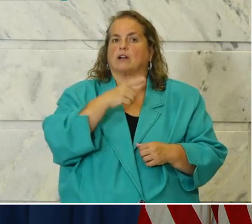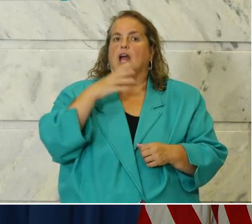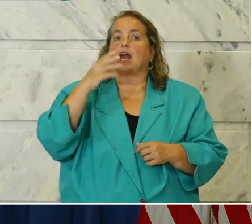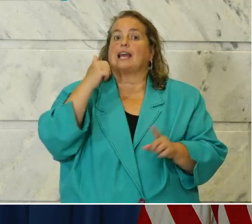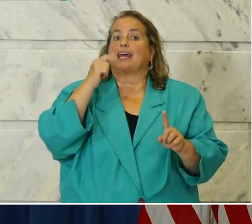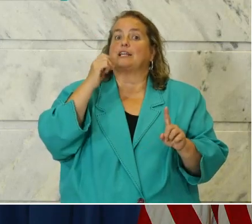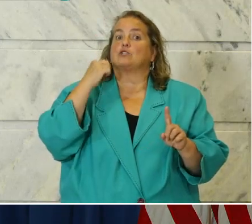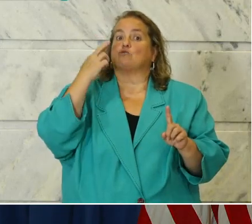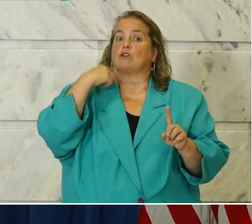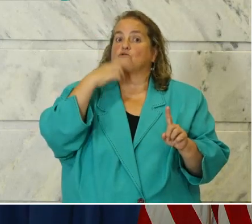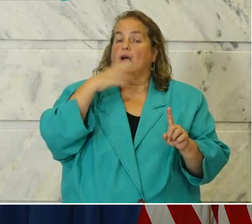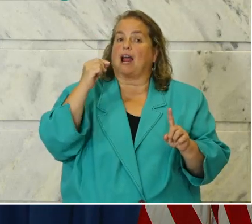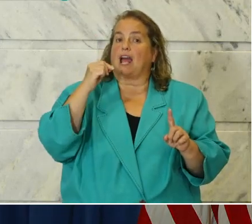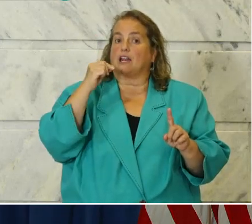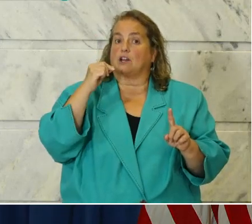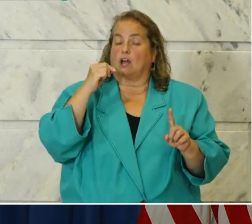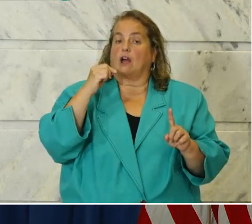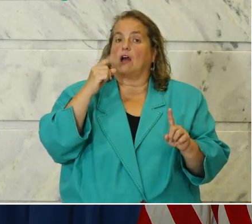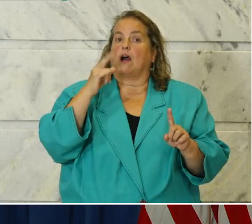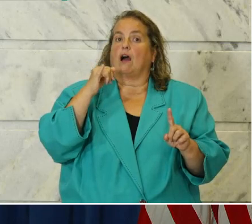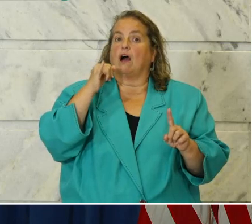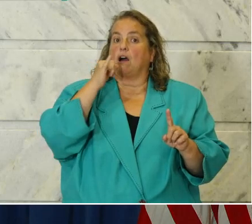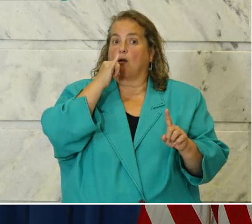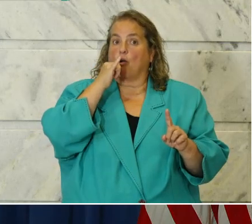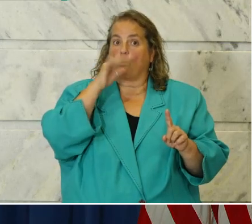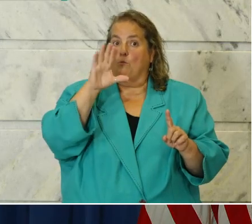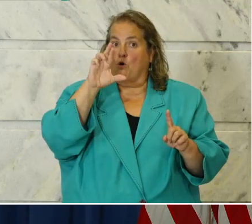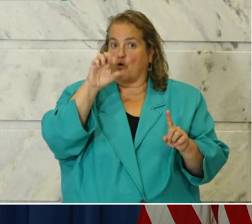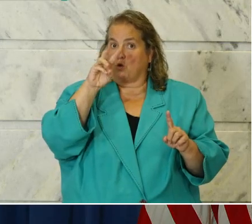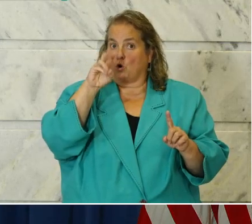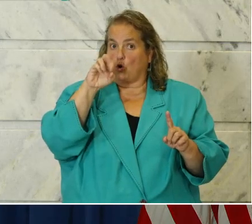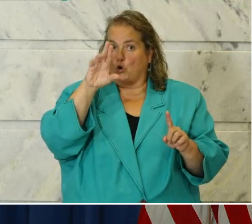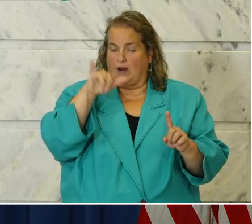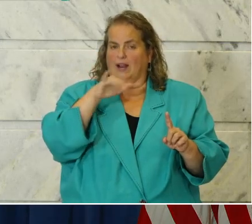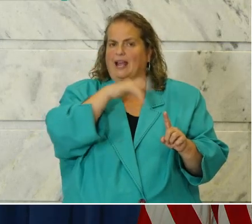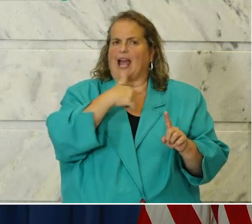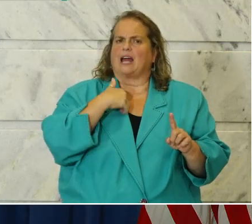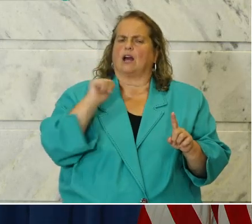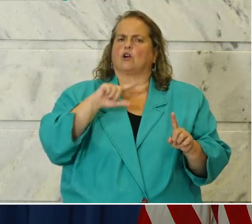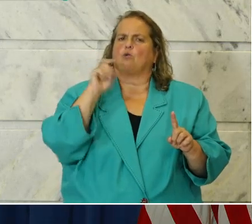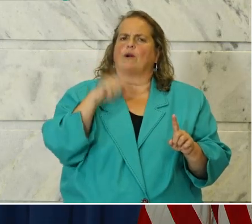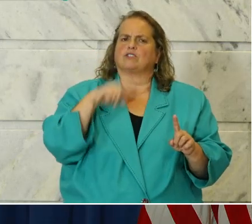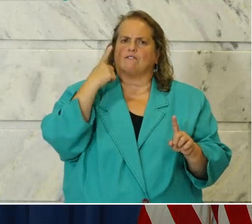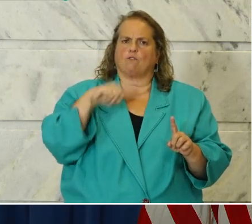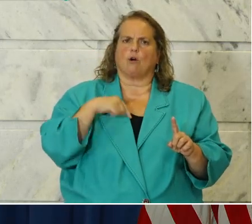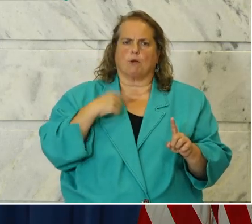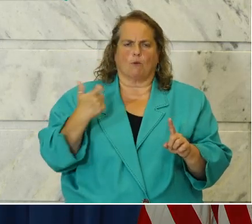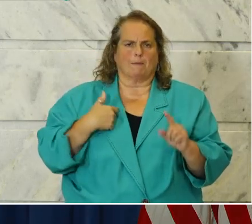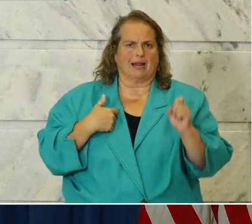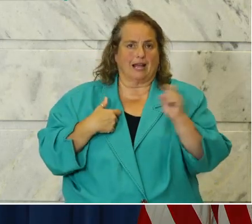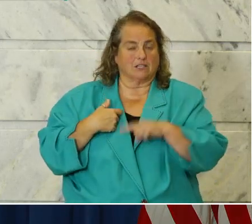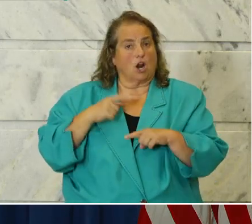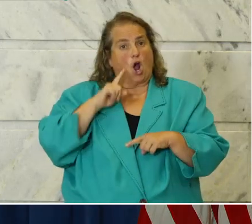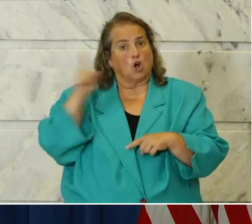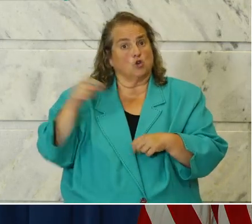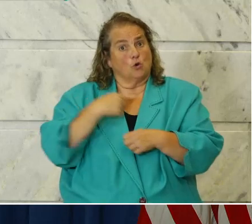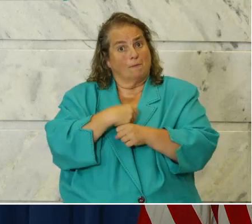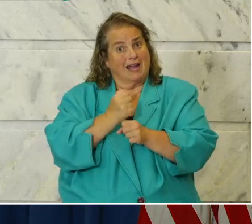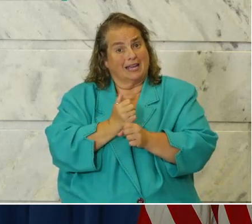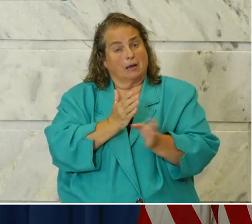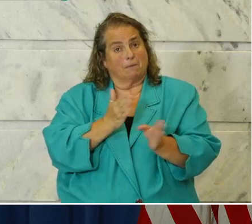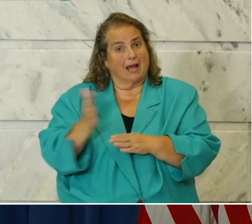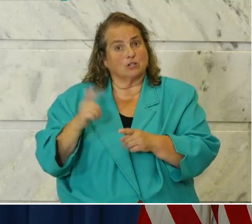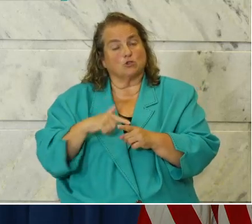very tight. And in my talk with him, he had a question that I wanted to pass along to you, and he said, are you making plans to best explain and lay